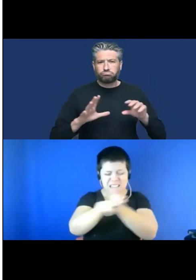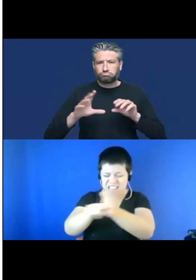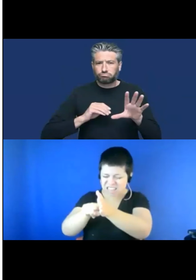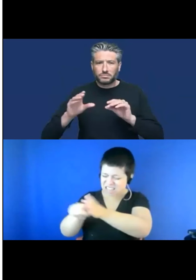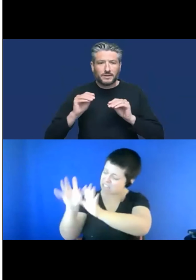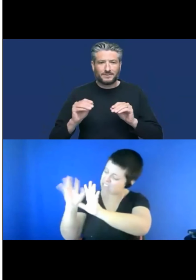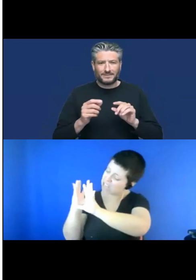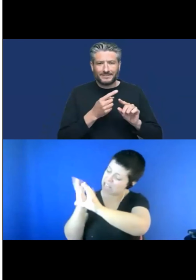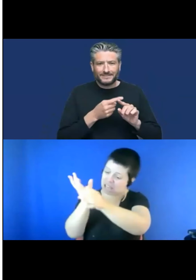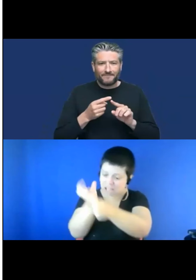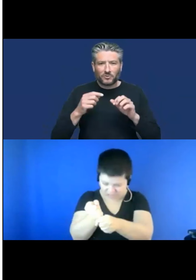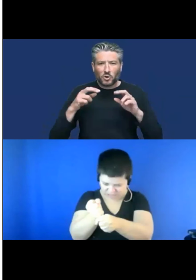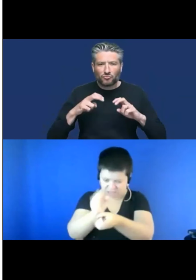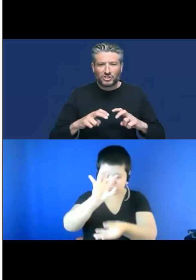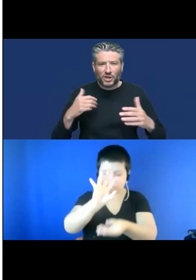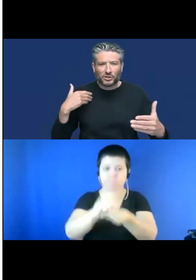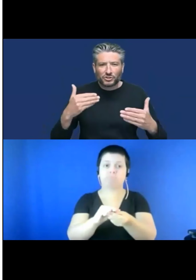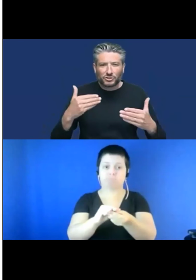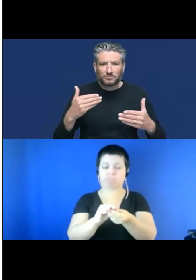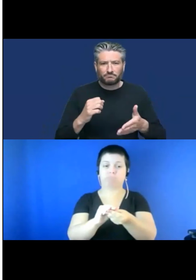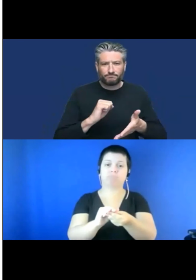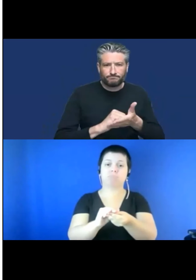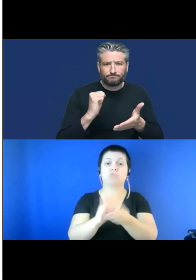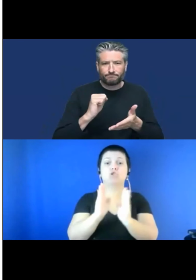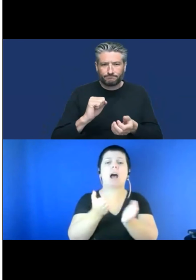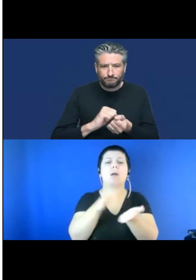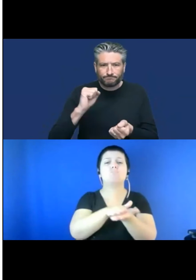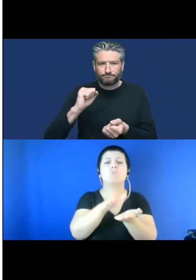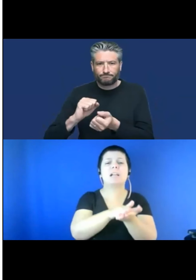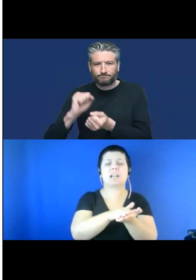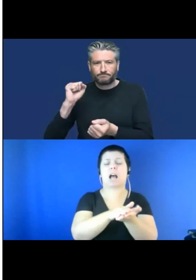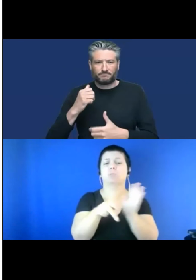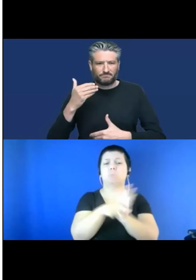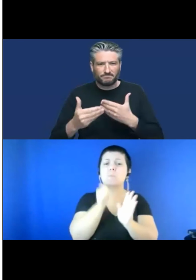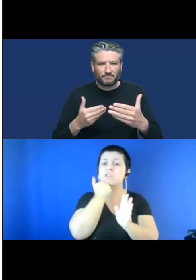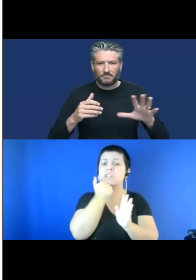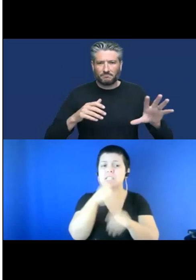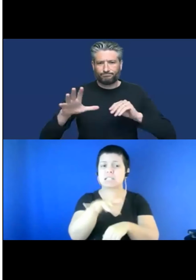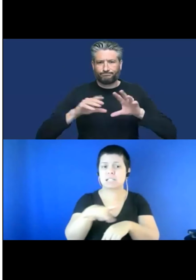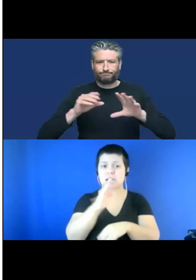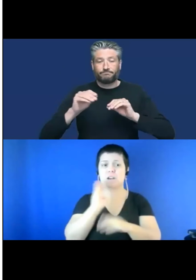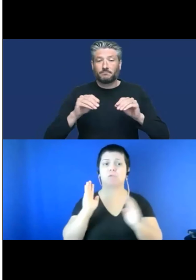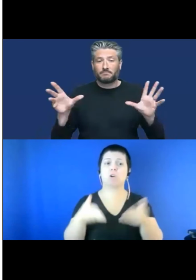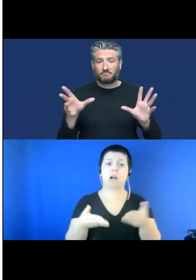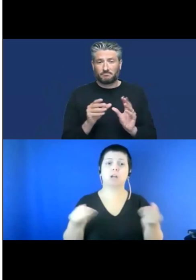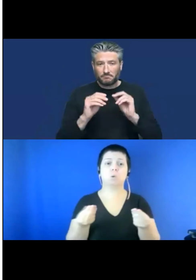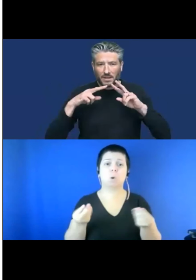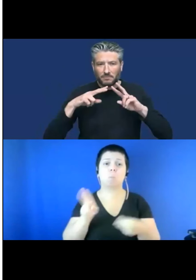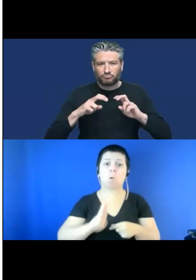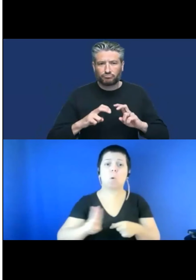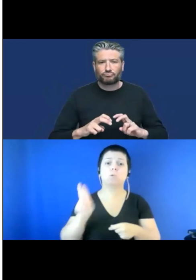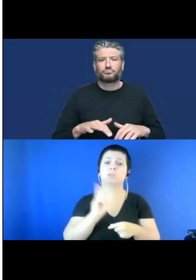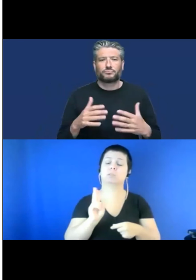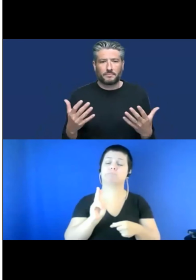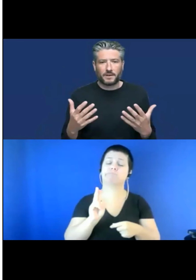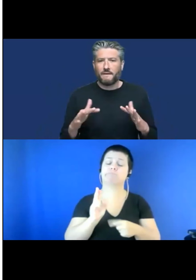published in peer-reviewed scientific journals, and that is focused on the use of assistive technology to improve communication